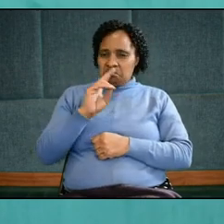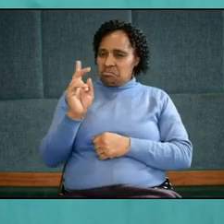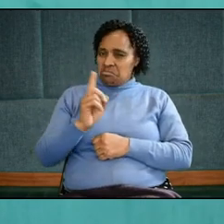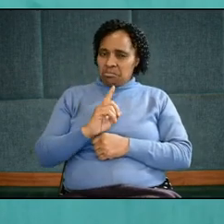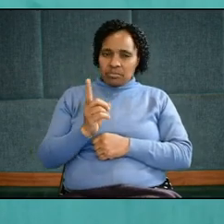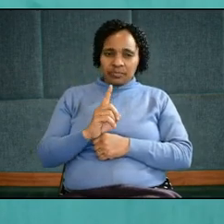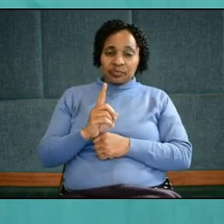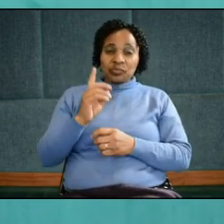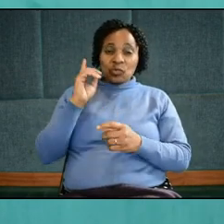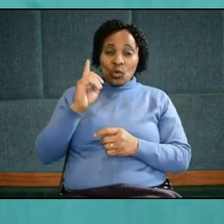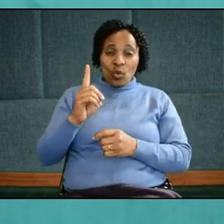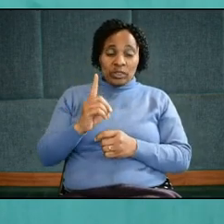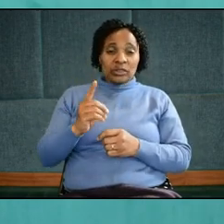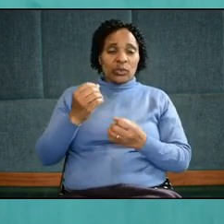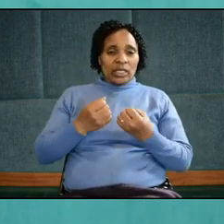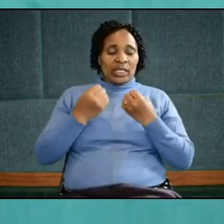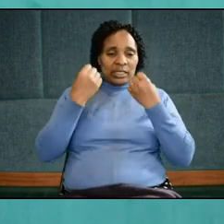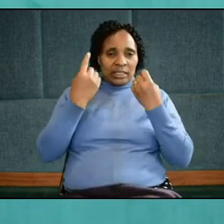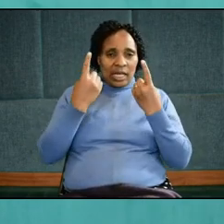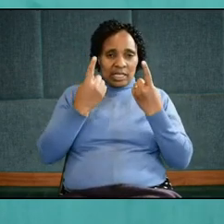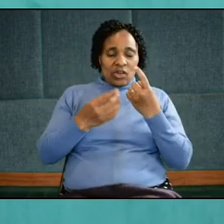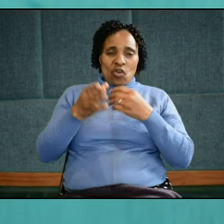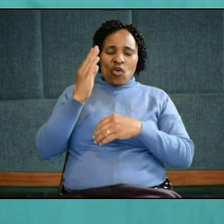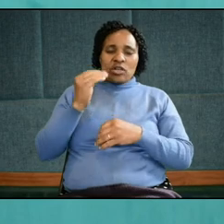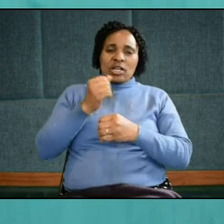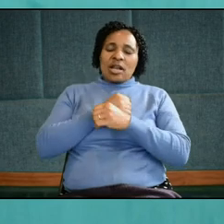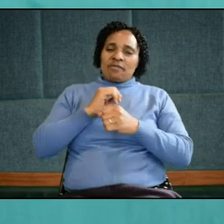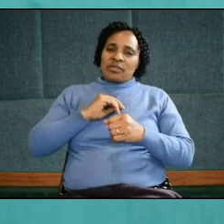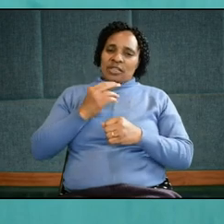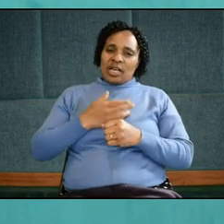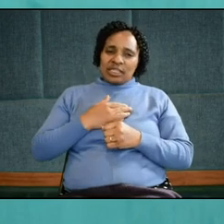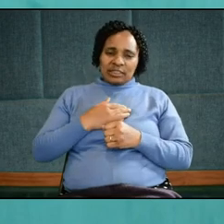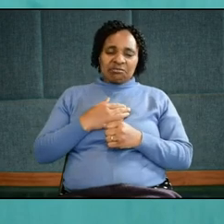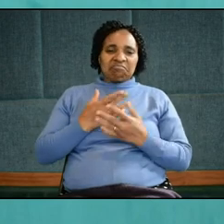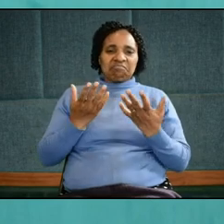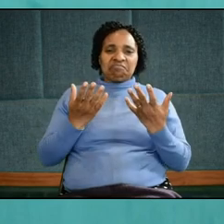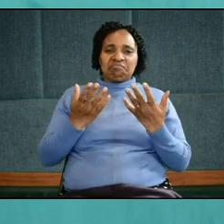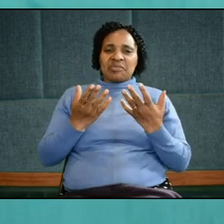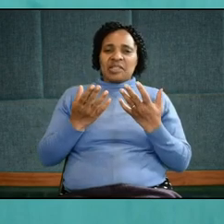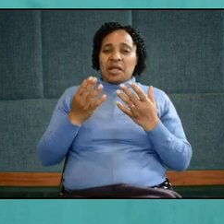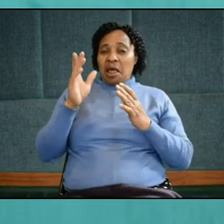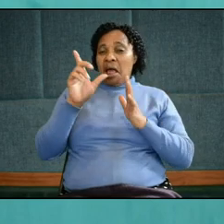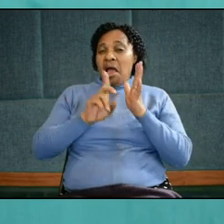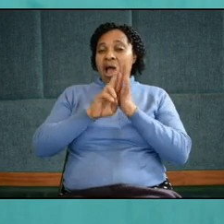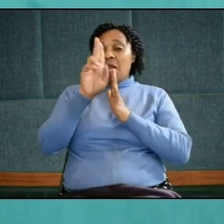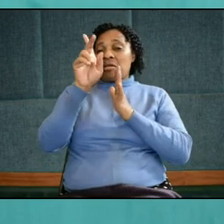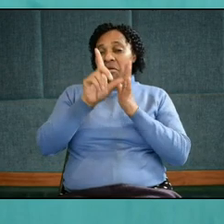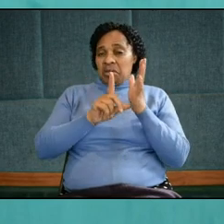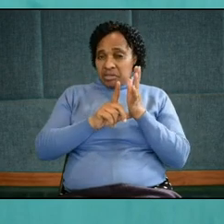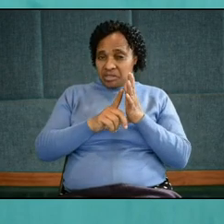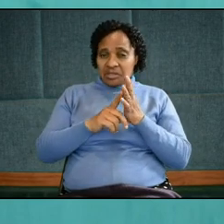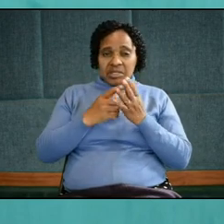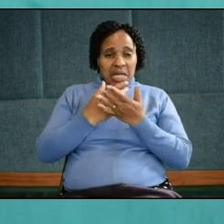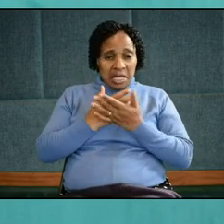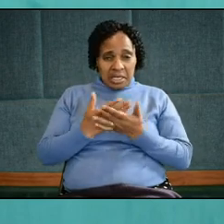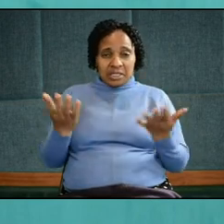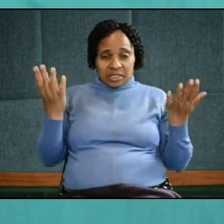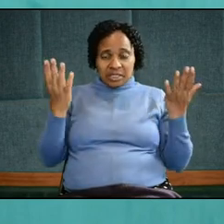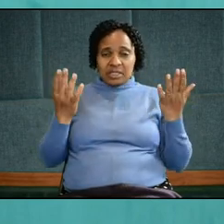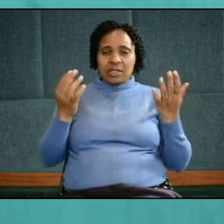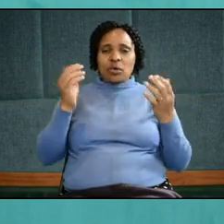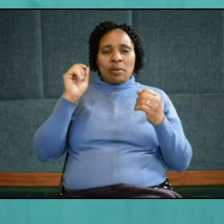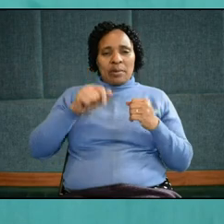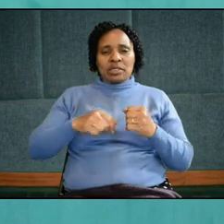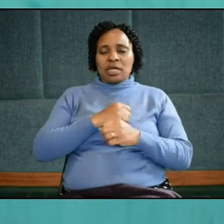we understand that God loves us regardless, it's going to be way easier to keep the commands when we love him. Now, let me